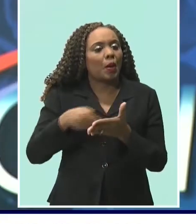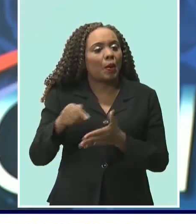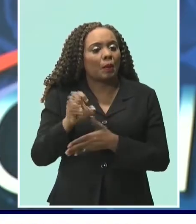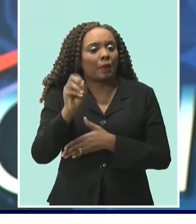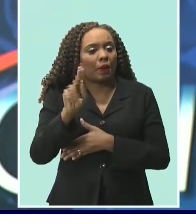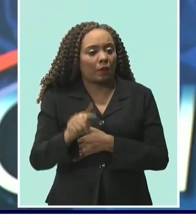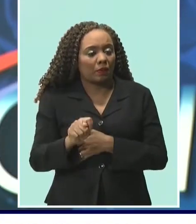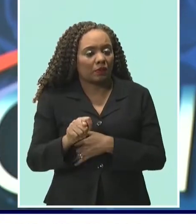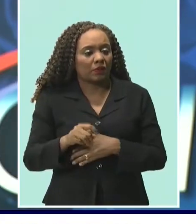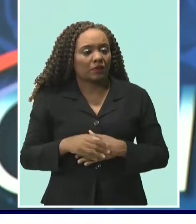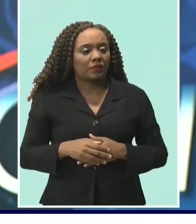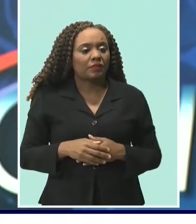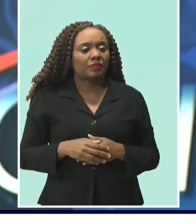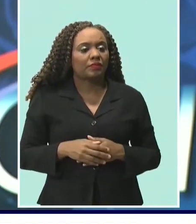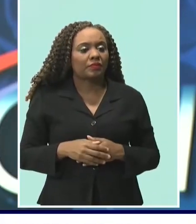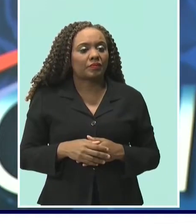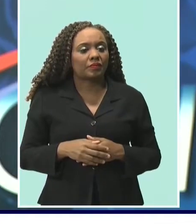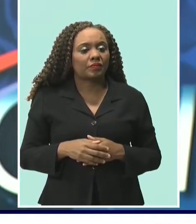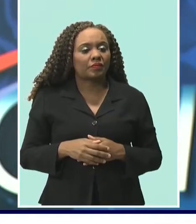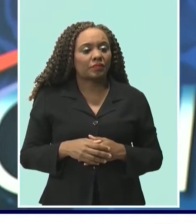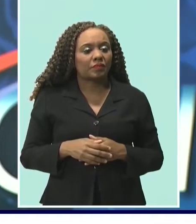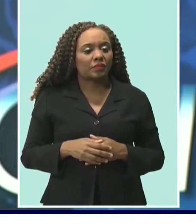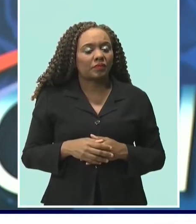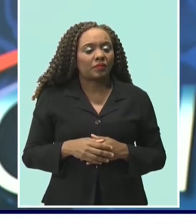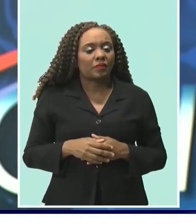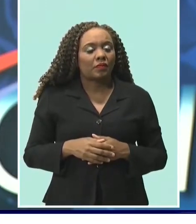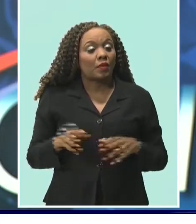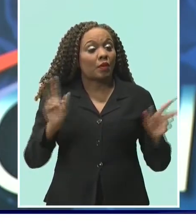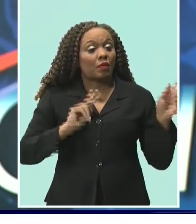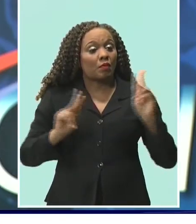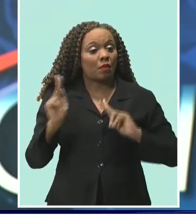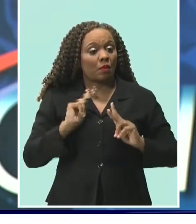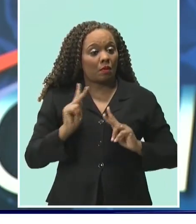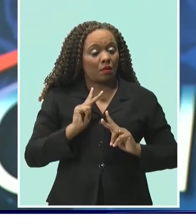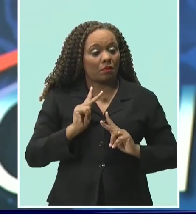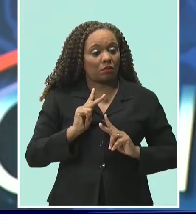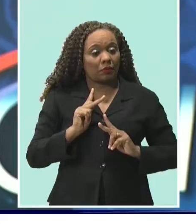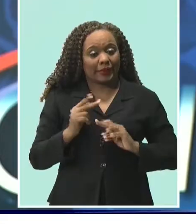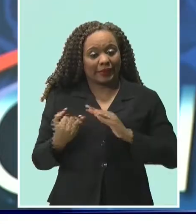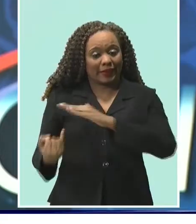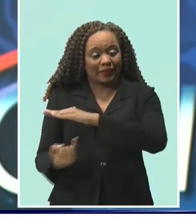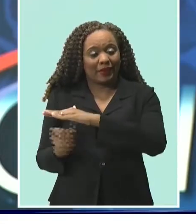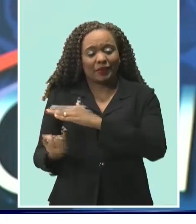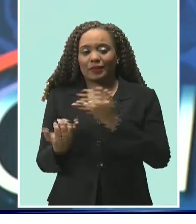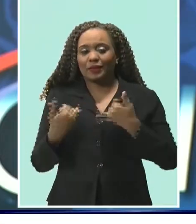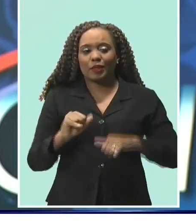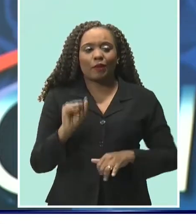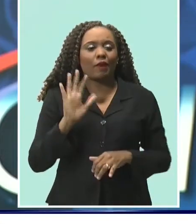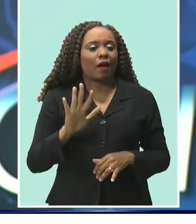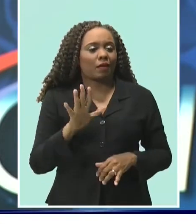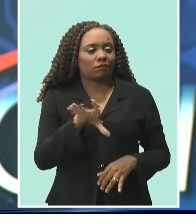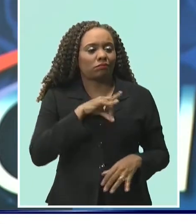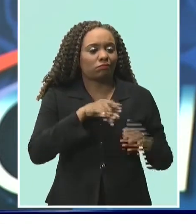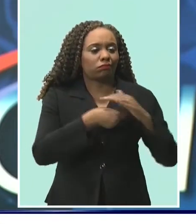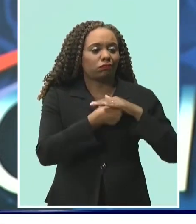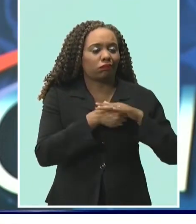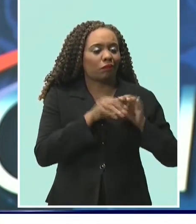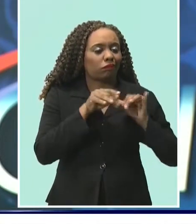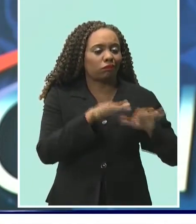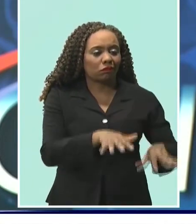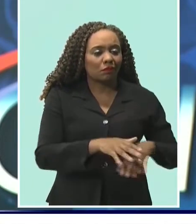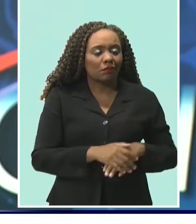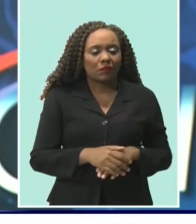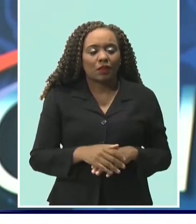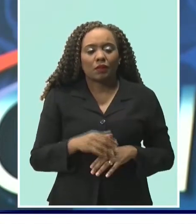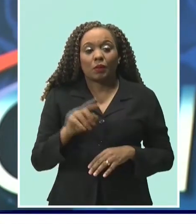island's COVID-19 isolation facility at Harrison Point, St. Lucie remains unchanged at 5. This as no one was in isolation